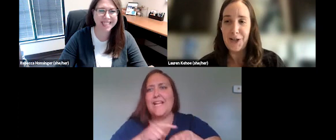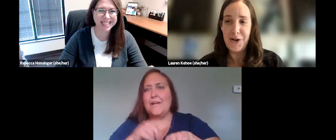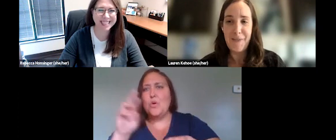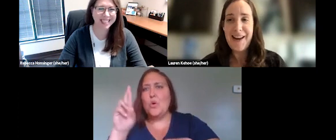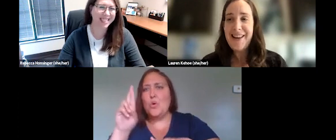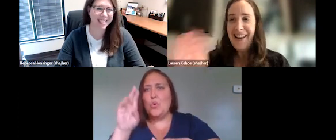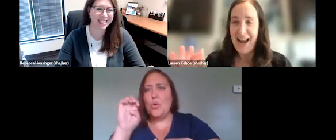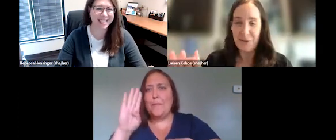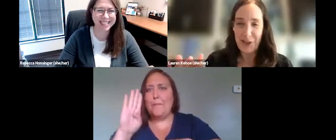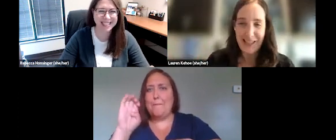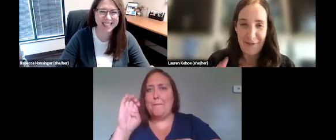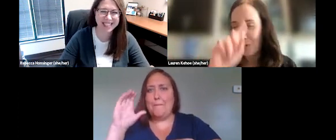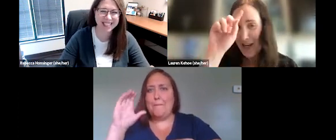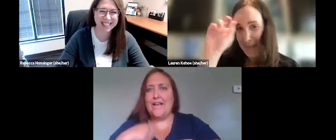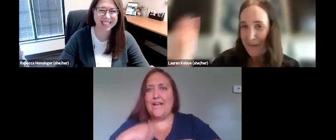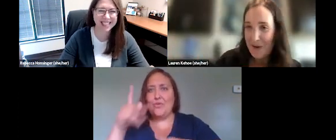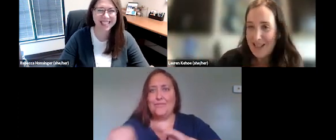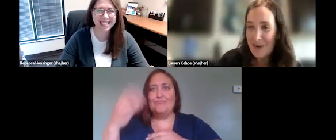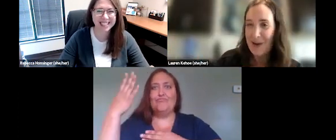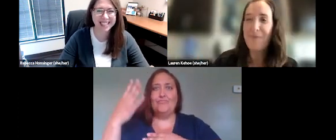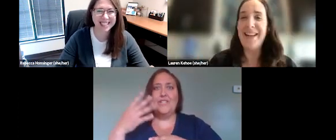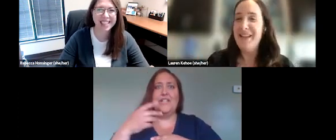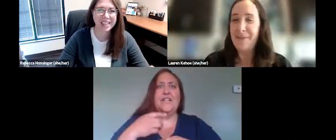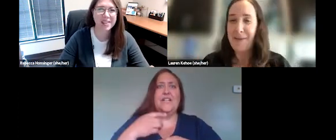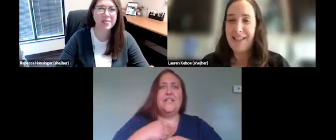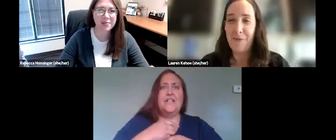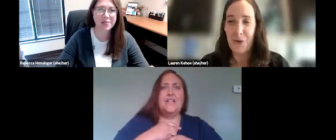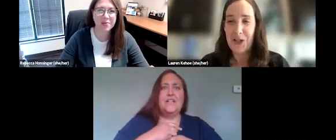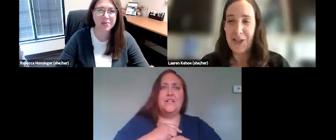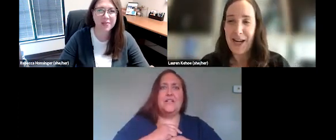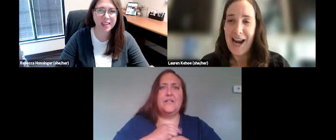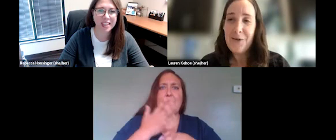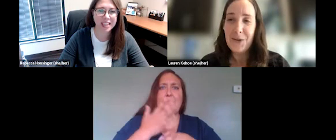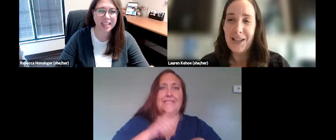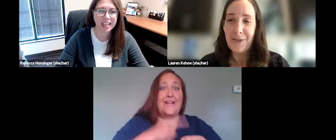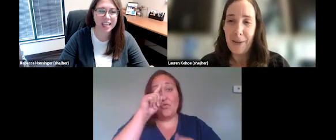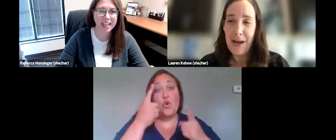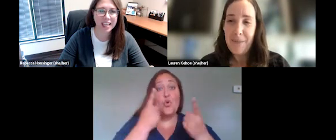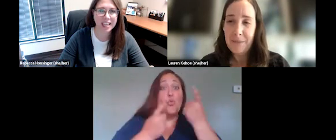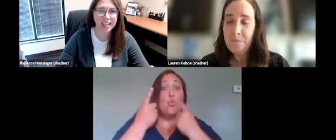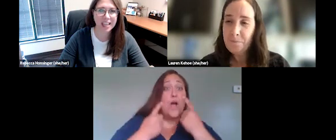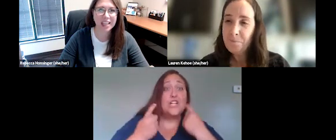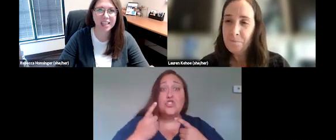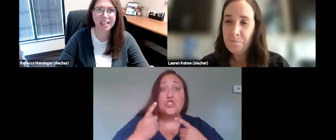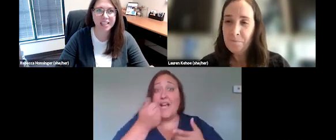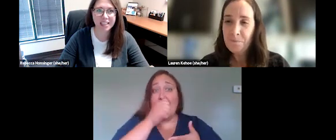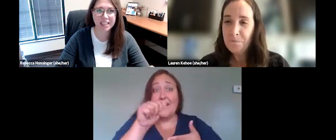saw your video come on. I was looking at 11:40. I'm like, I'm going to 12, but maybe it's time for questions right now so I can wrap up.